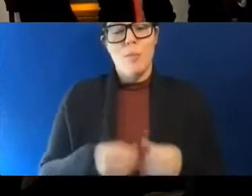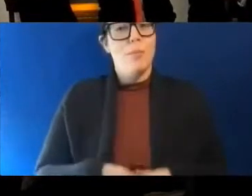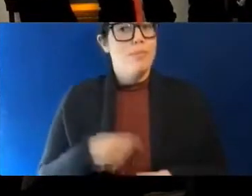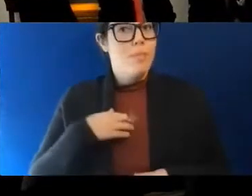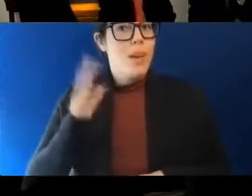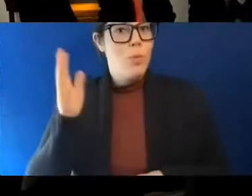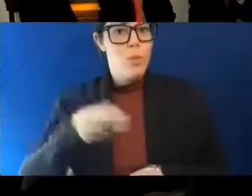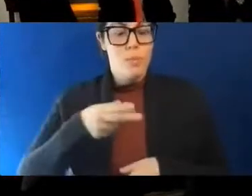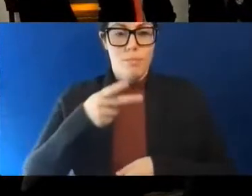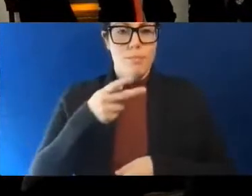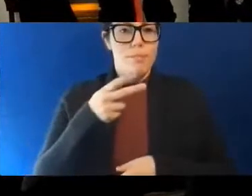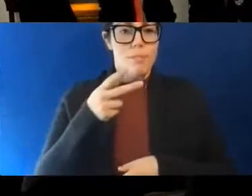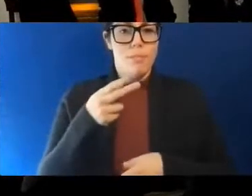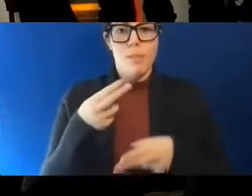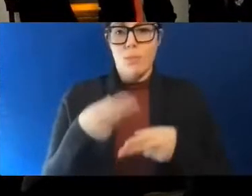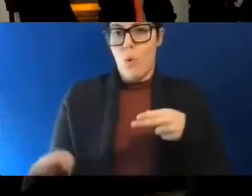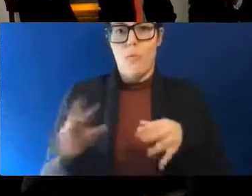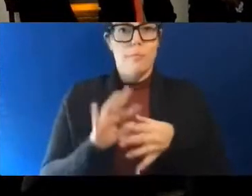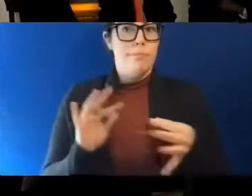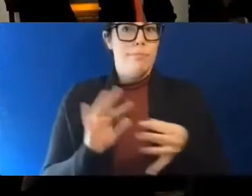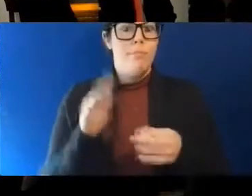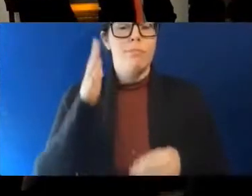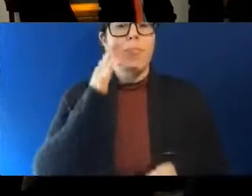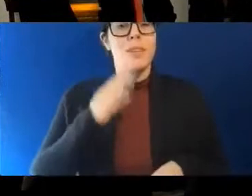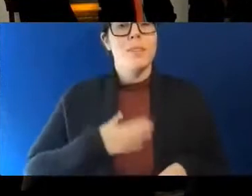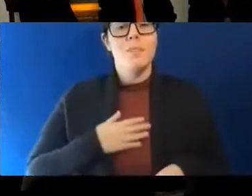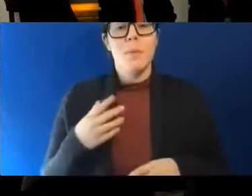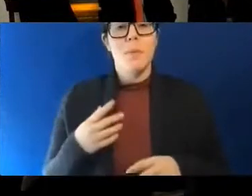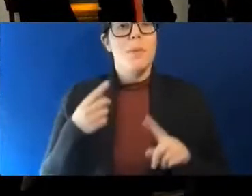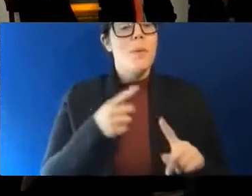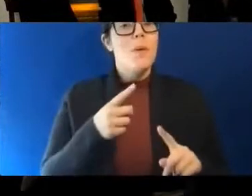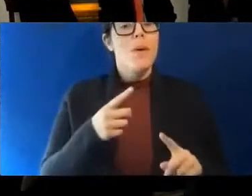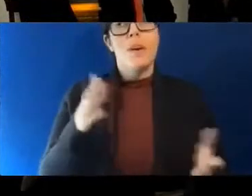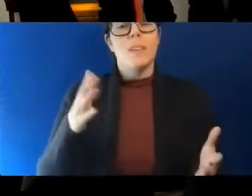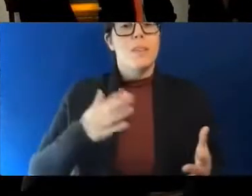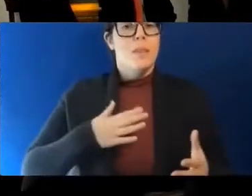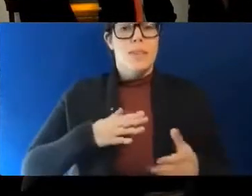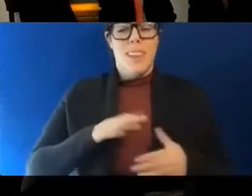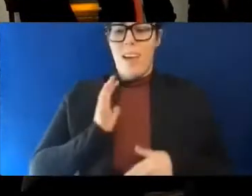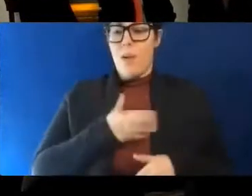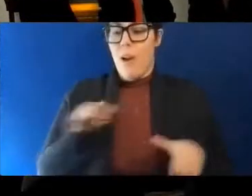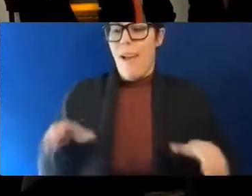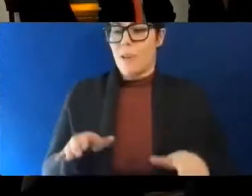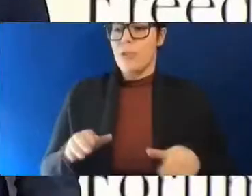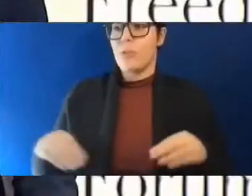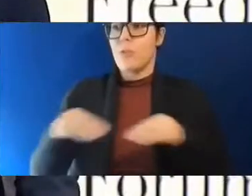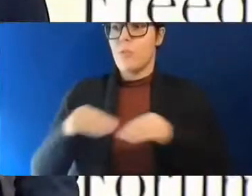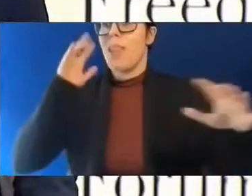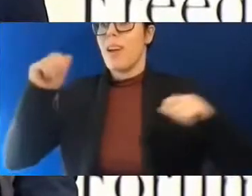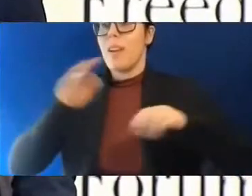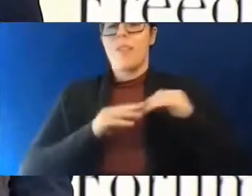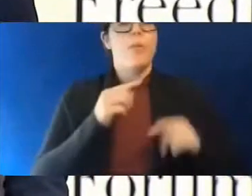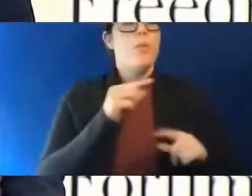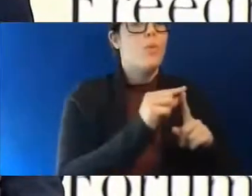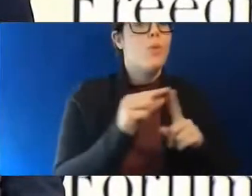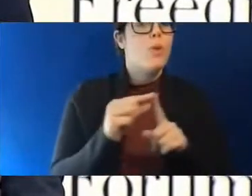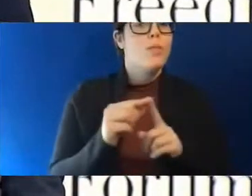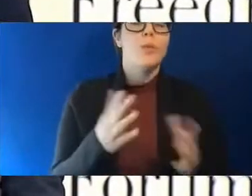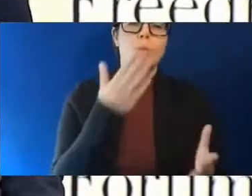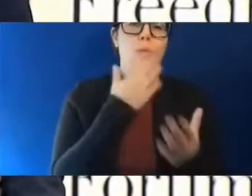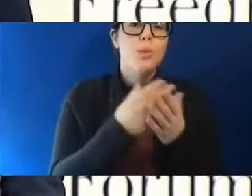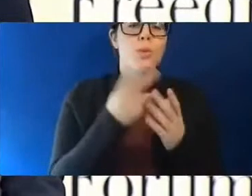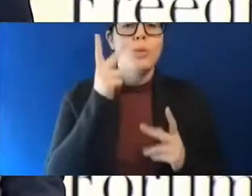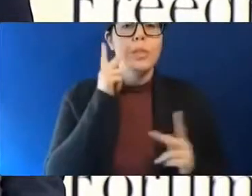keep my remarks short because my view is that our actions speak louder than our words, and it's great to have in this room a number